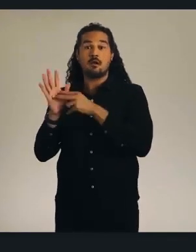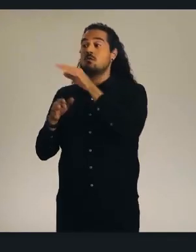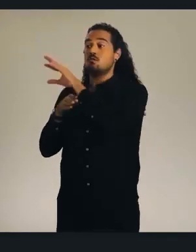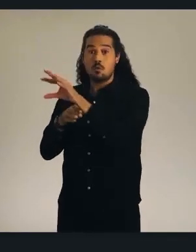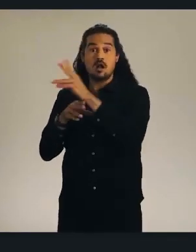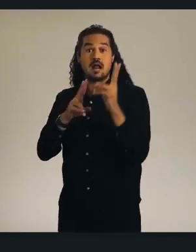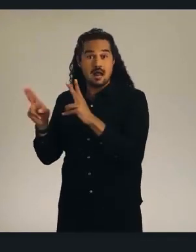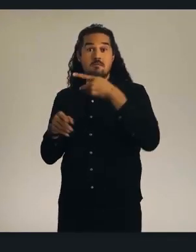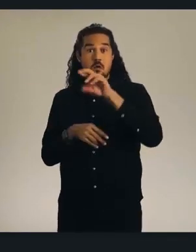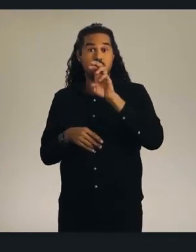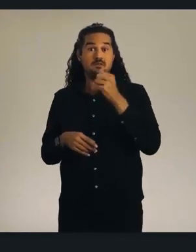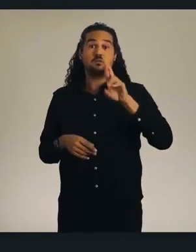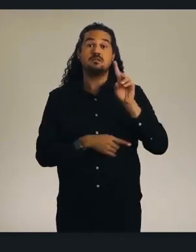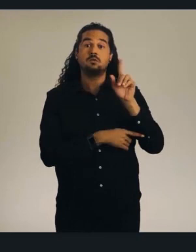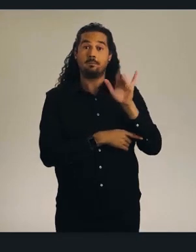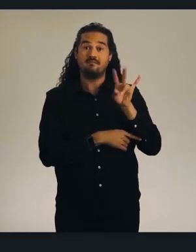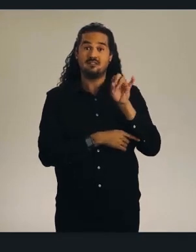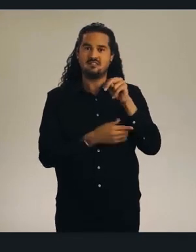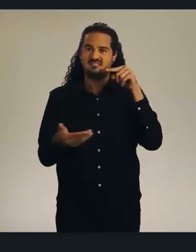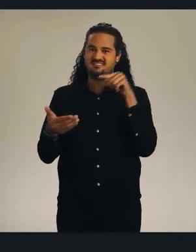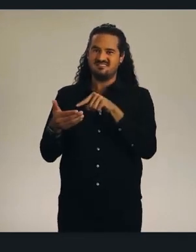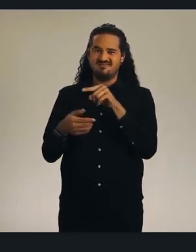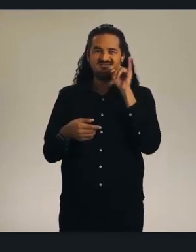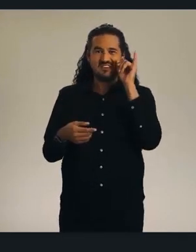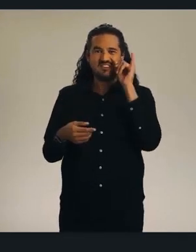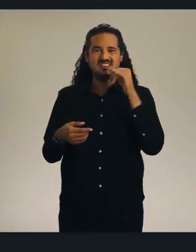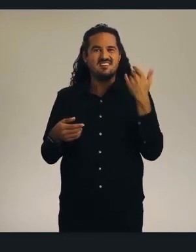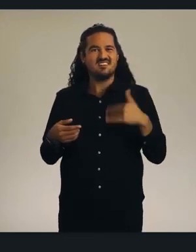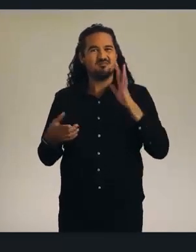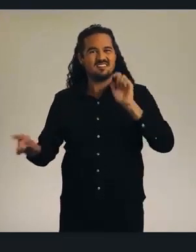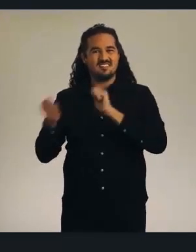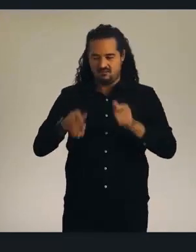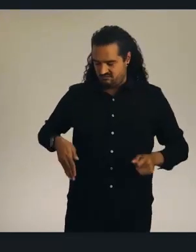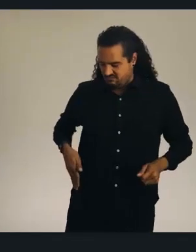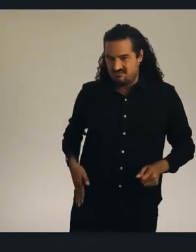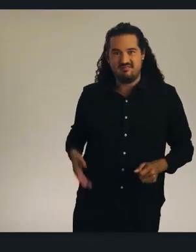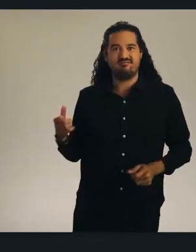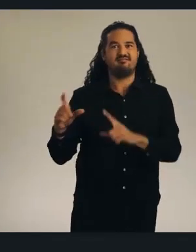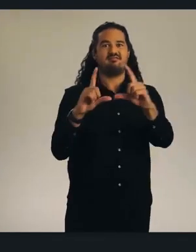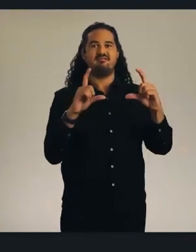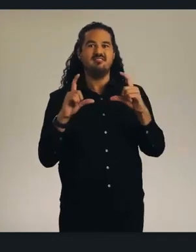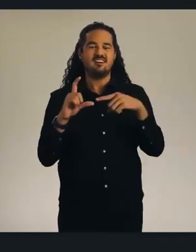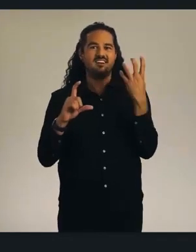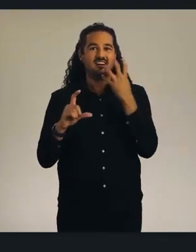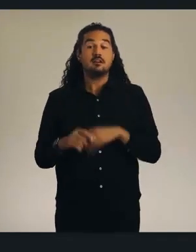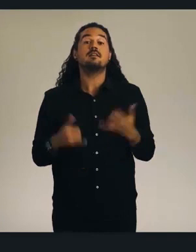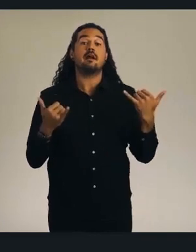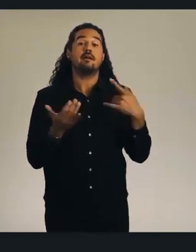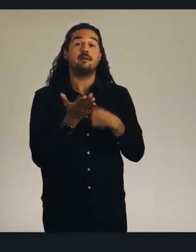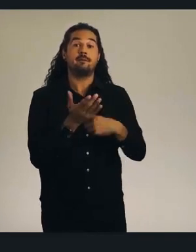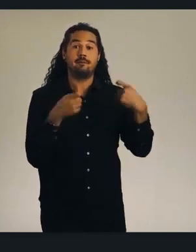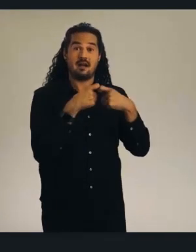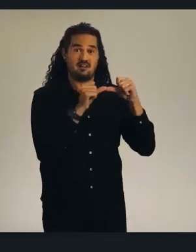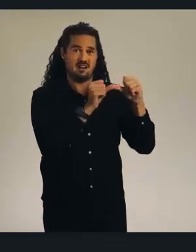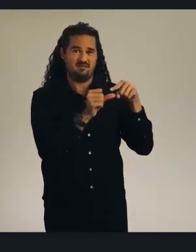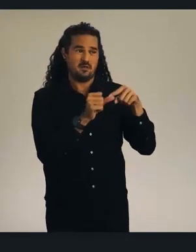ProRes or Dolby Vision. This will transform filmmaking with a device that can simply slip into your pocket. Next, let's talk about battery life. This is our most pro iPhone